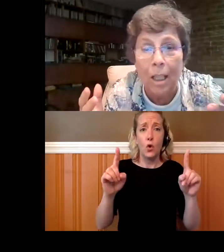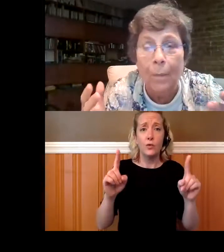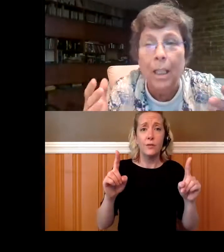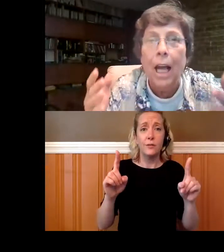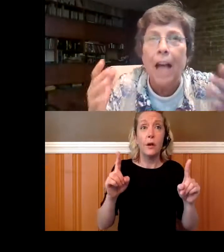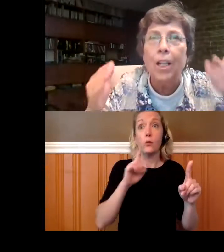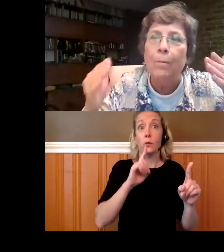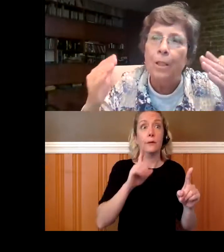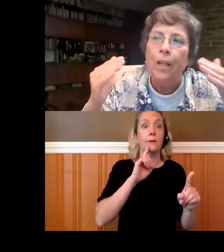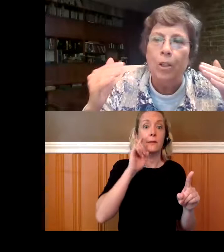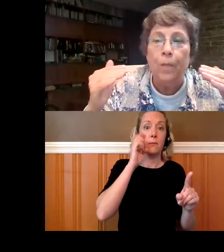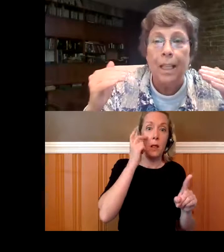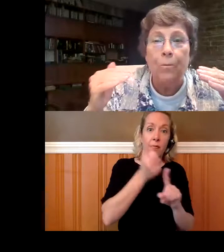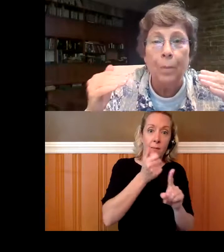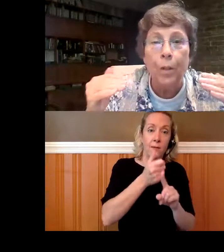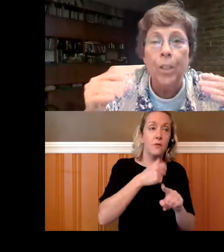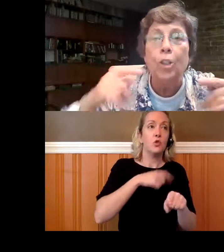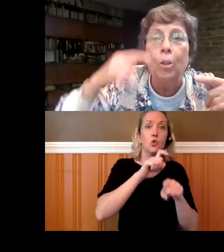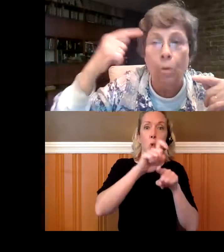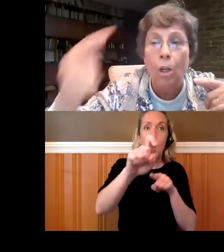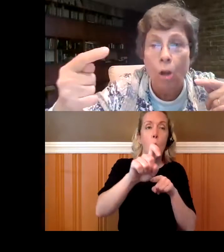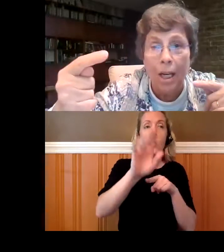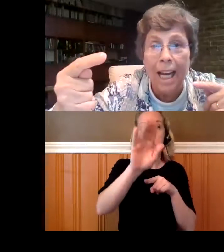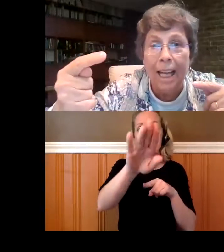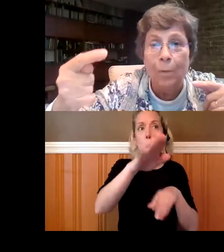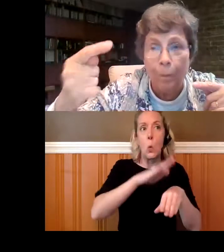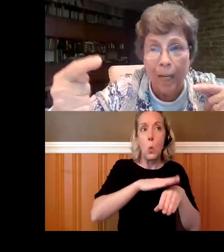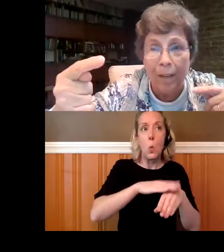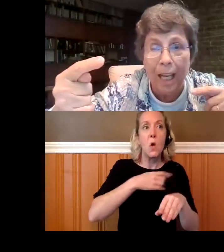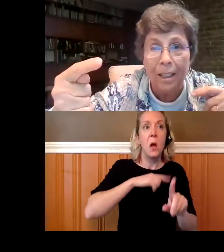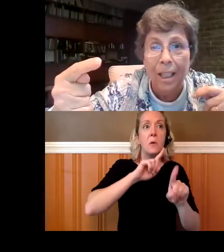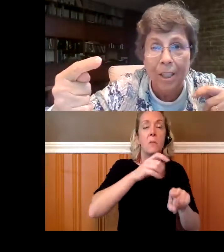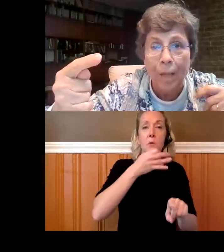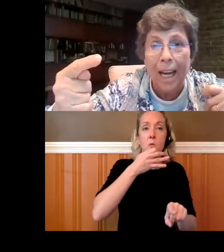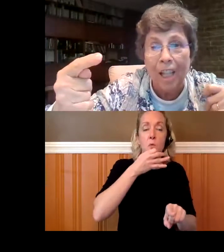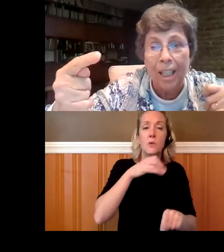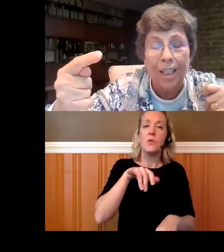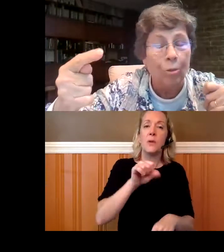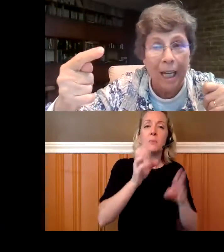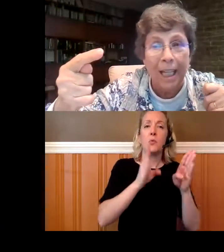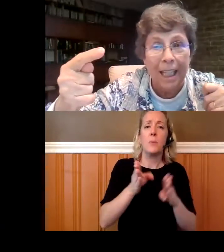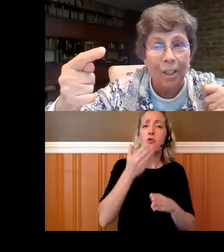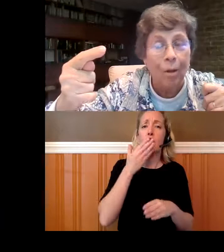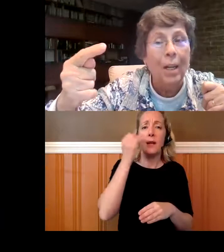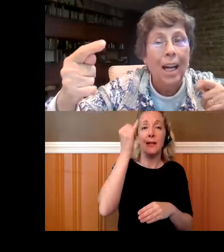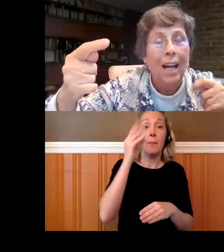ahead and prepare that. So that actually is a great idea. So kudos to you, Karen. It's just that it shouldn't. No, this